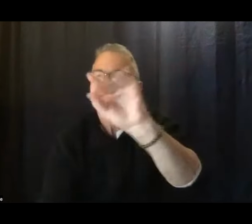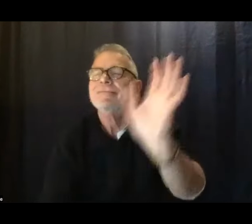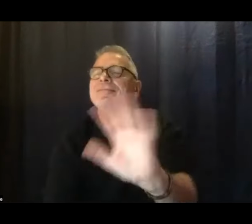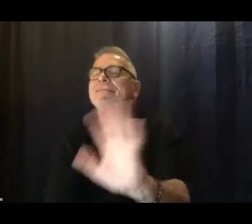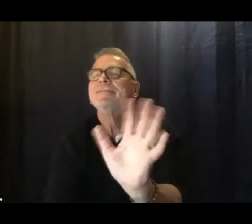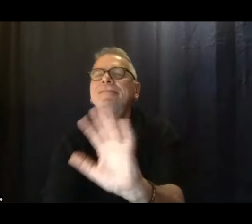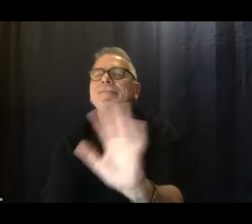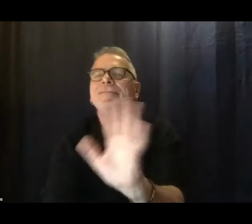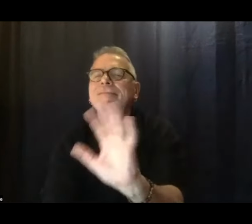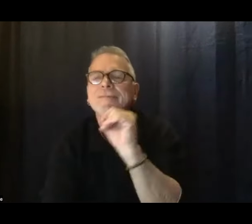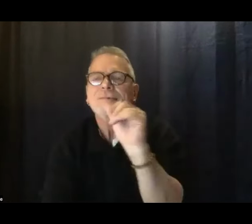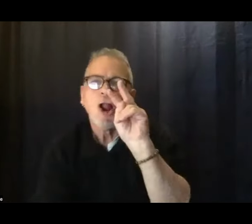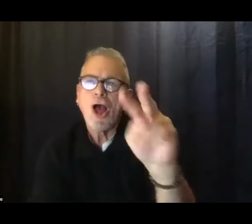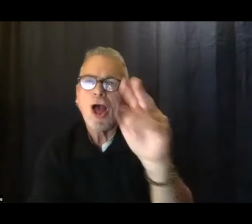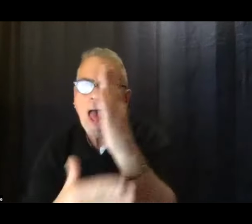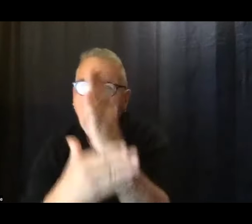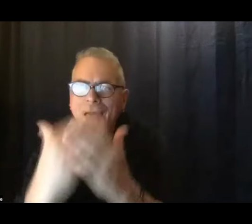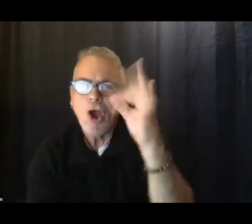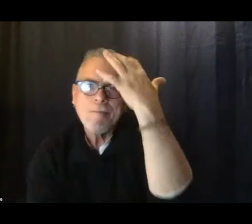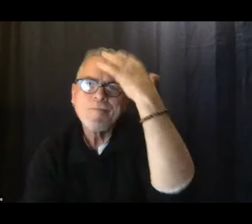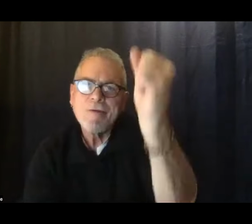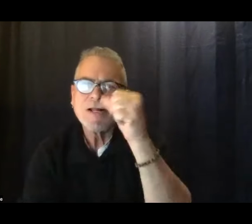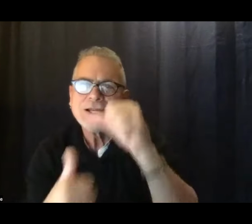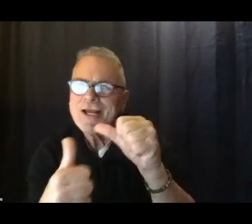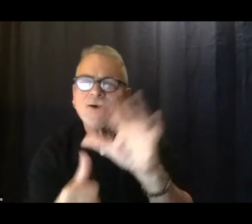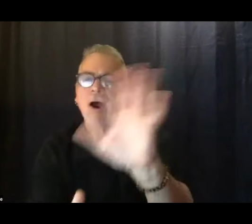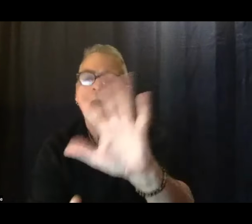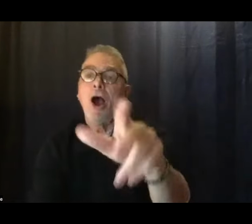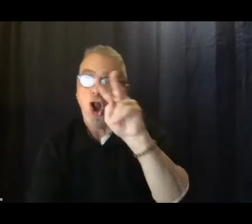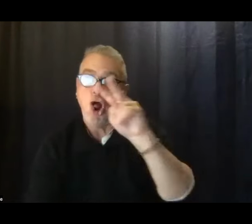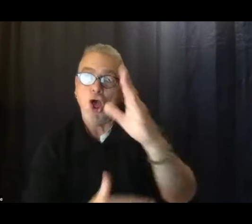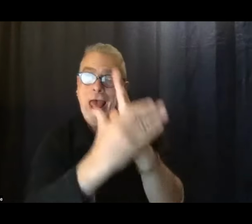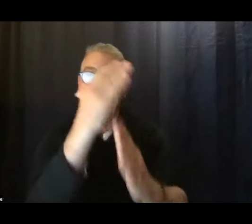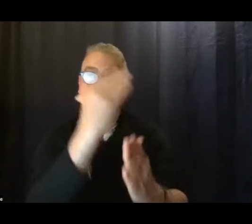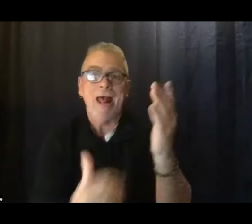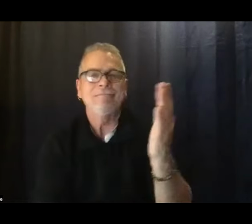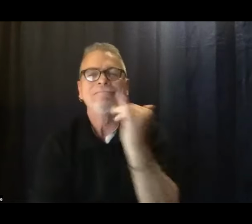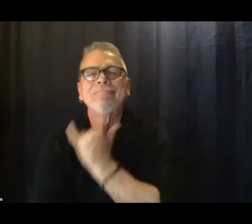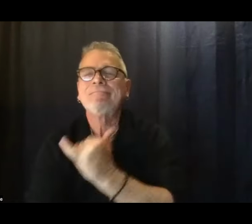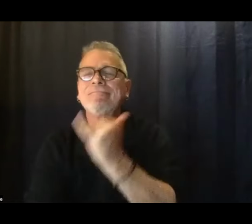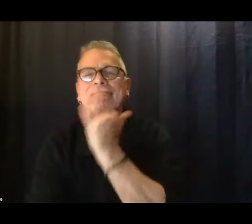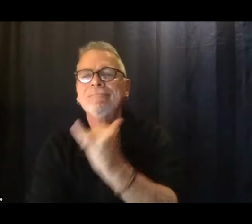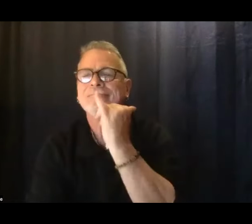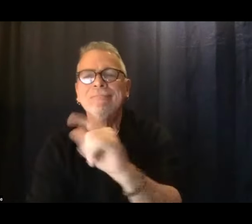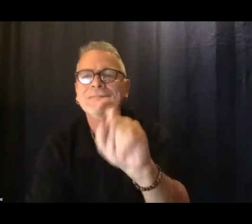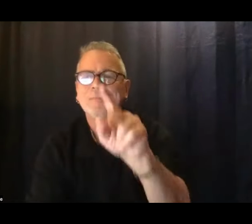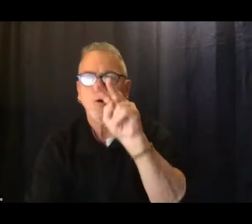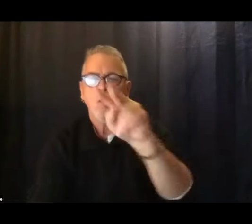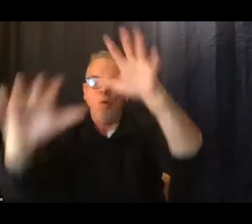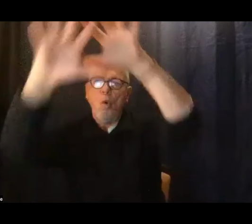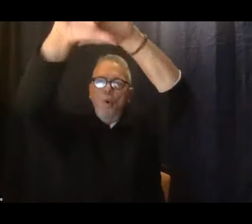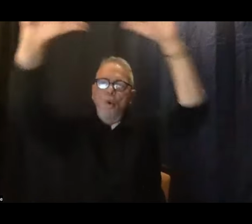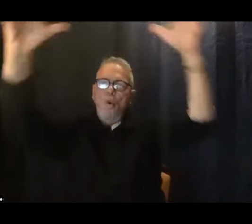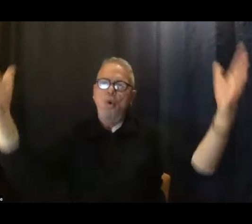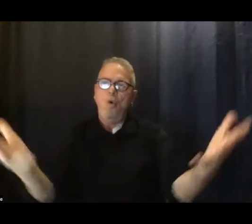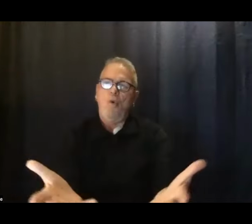think. And they sit there and they're looking at the hand and they're trying to memorize the letters.